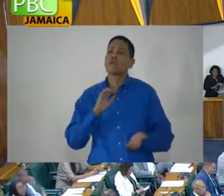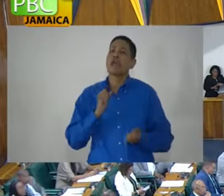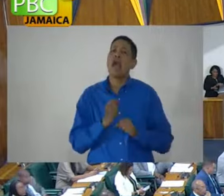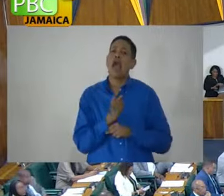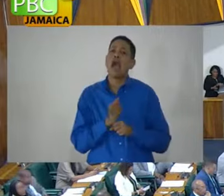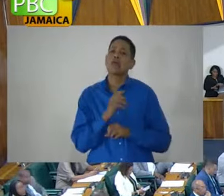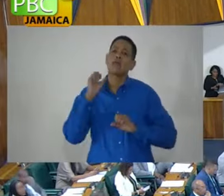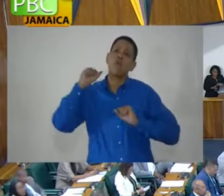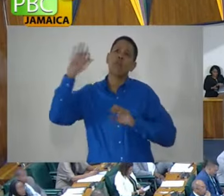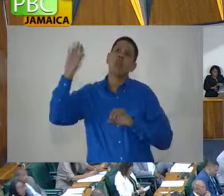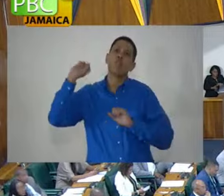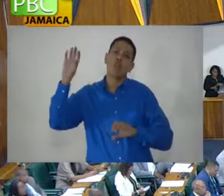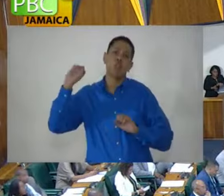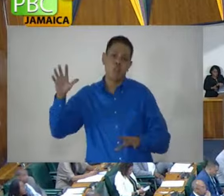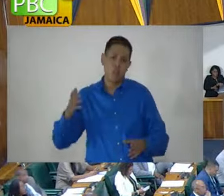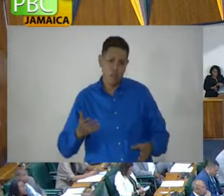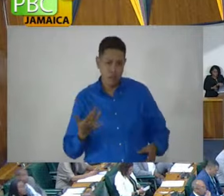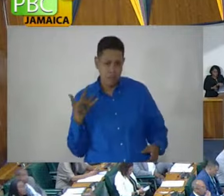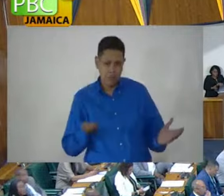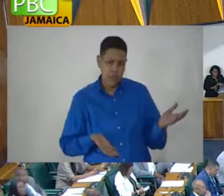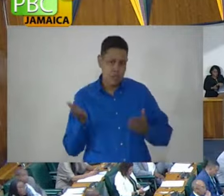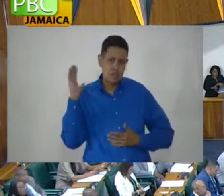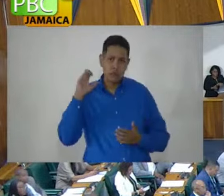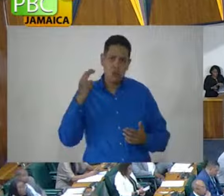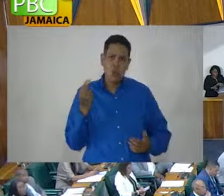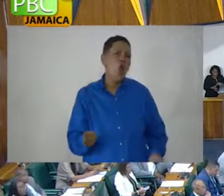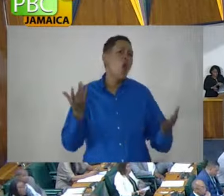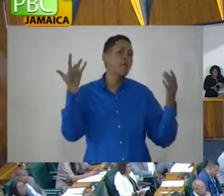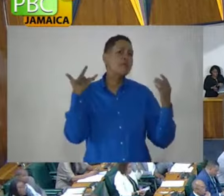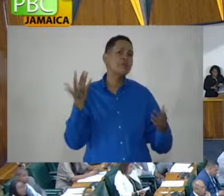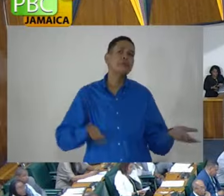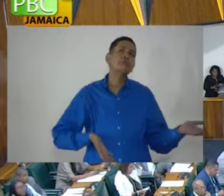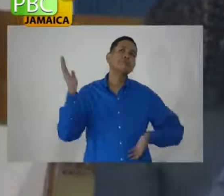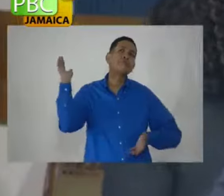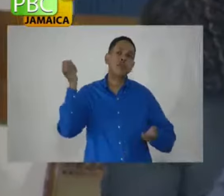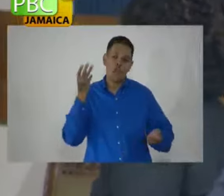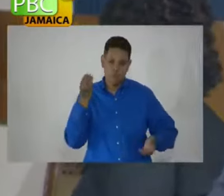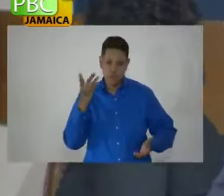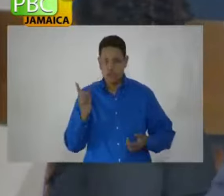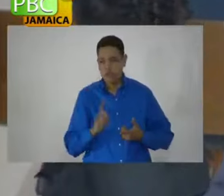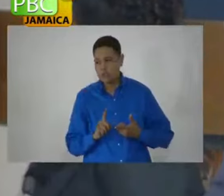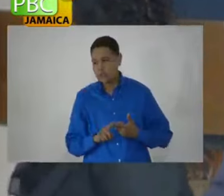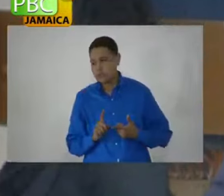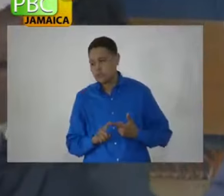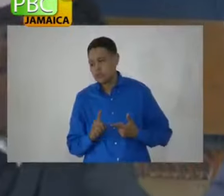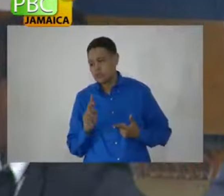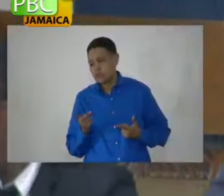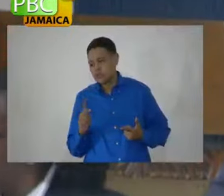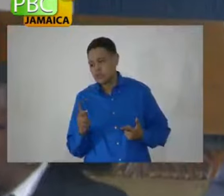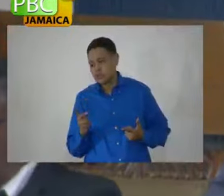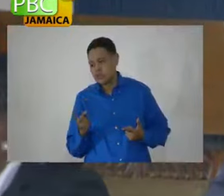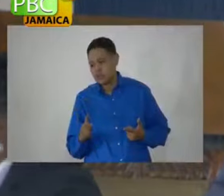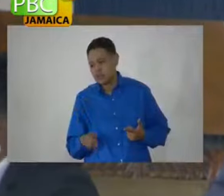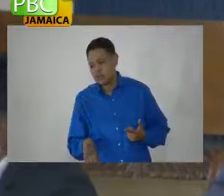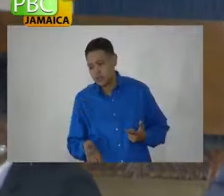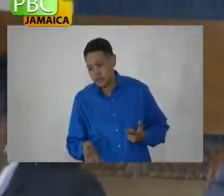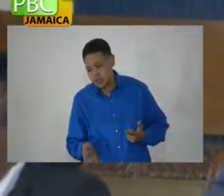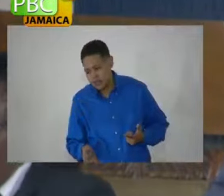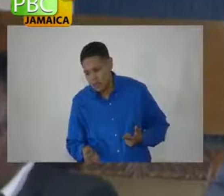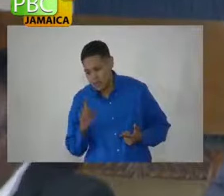annual volume is like for our conch export? And secondly, can